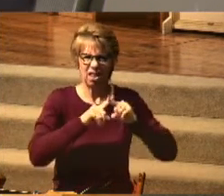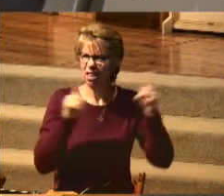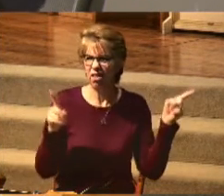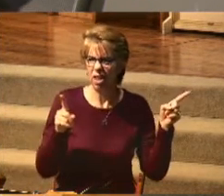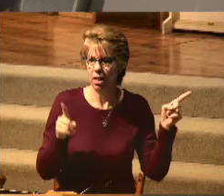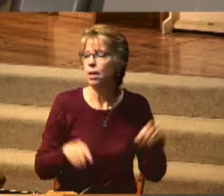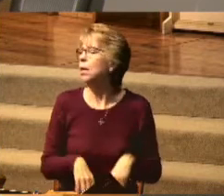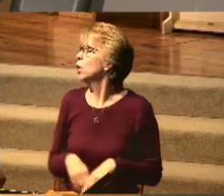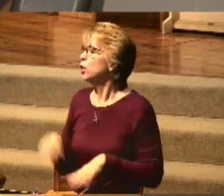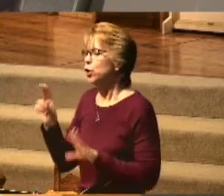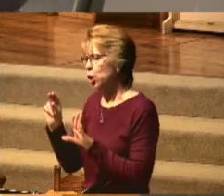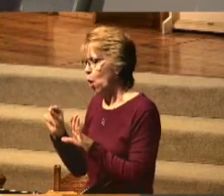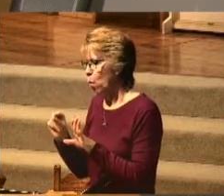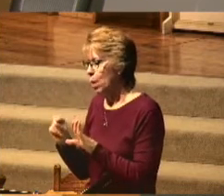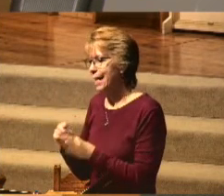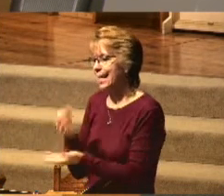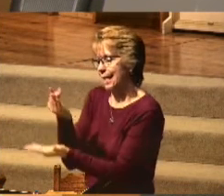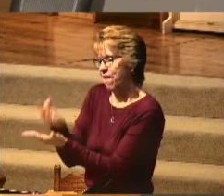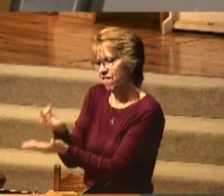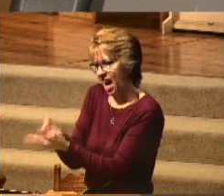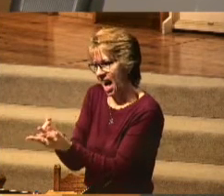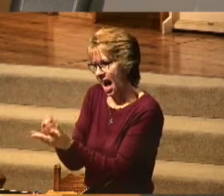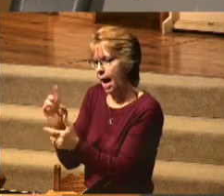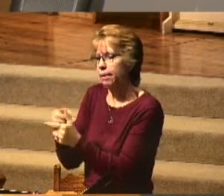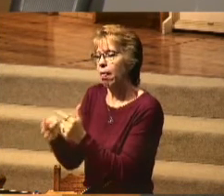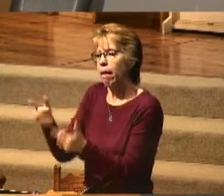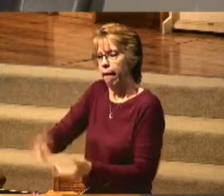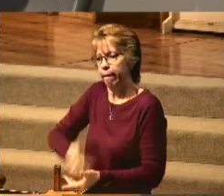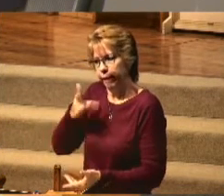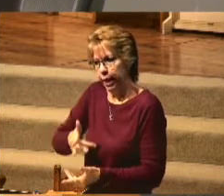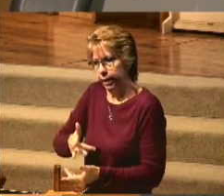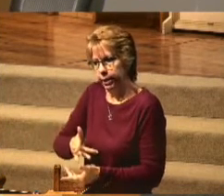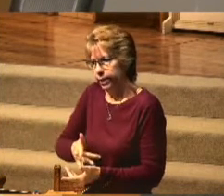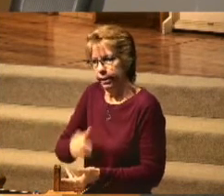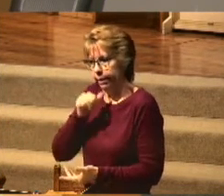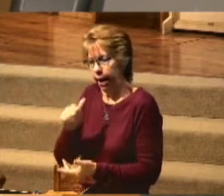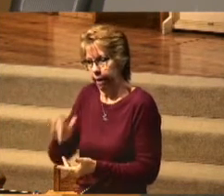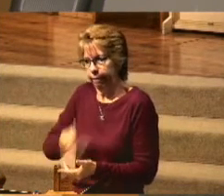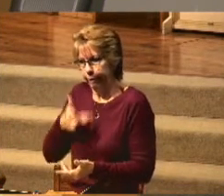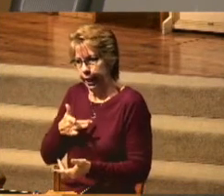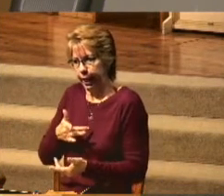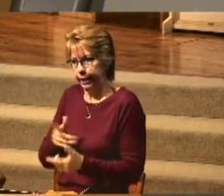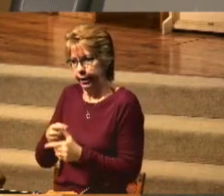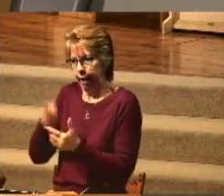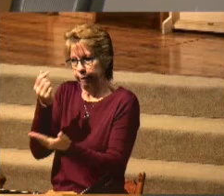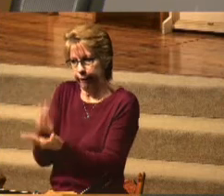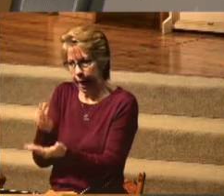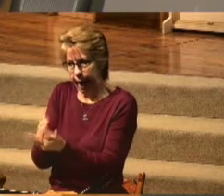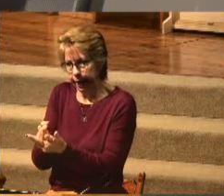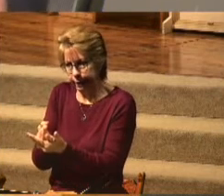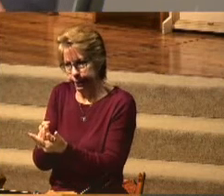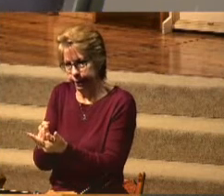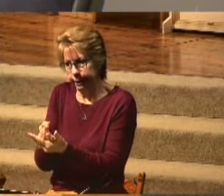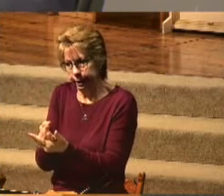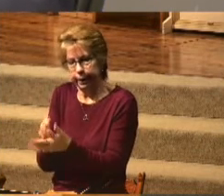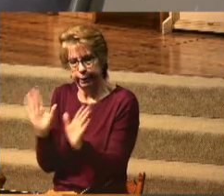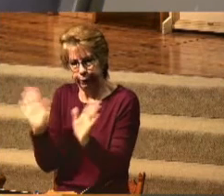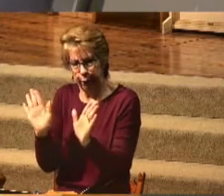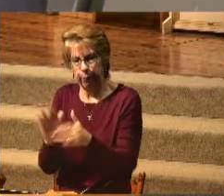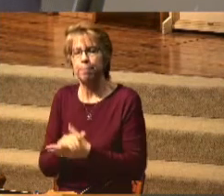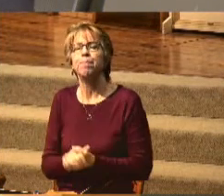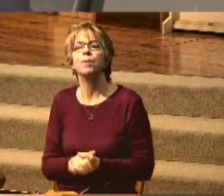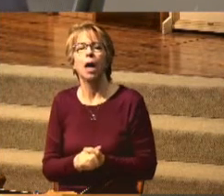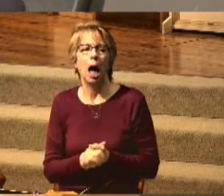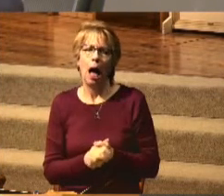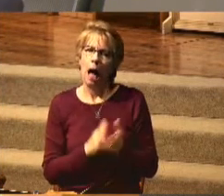no, it's facts and then feelings. It's not feelings and then facts. It's facts and then feelings. So I